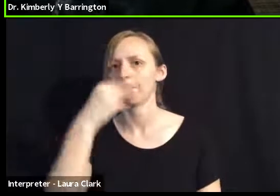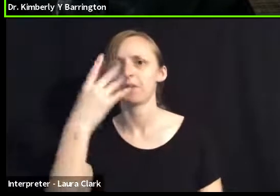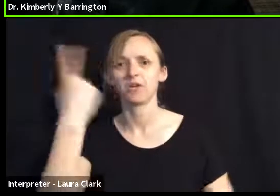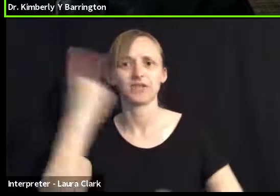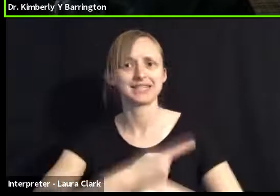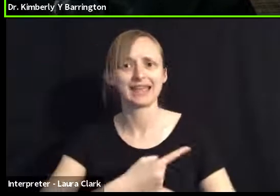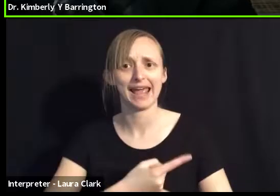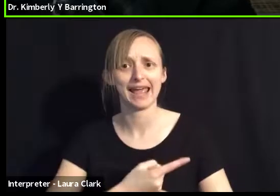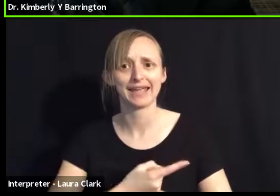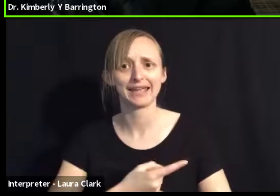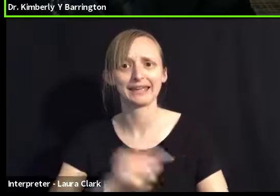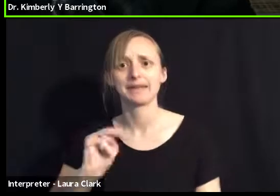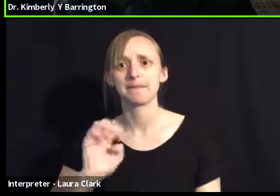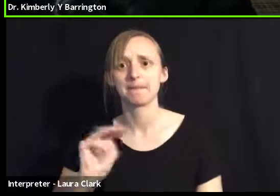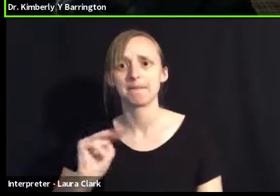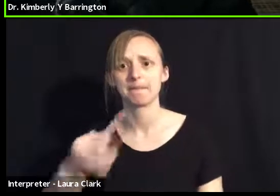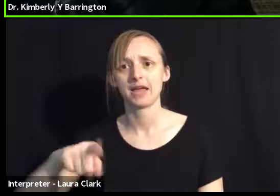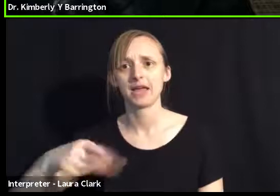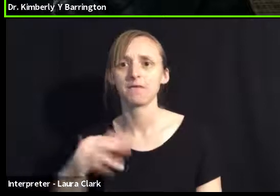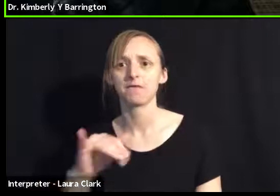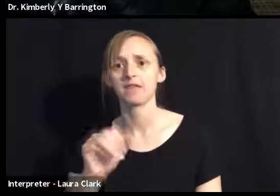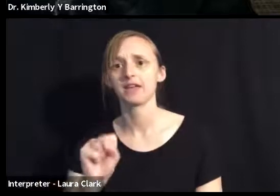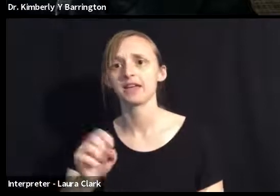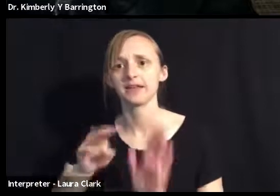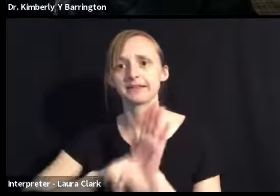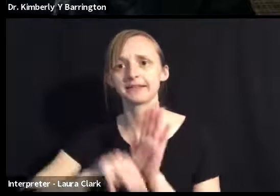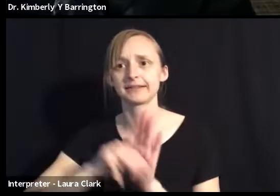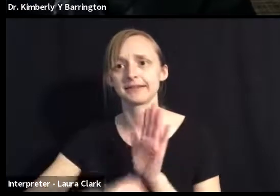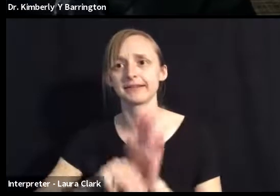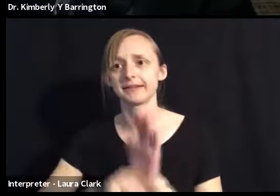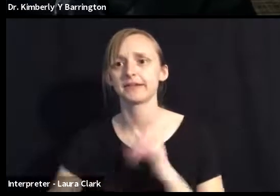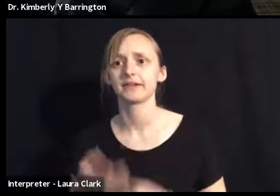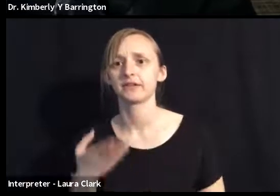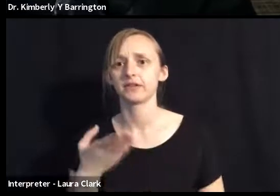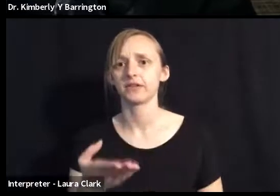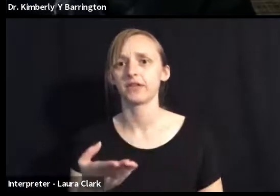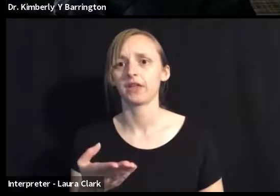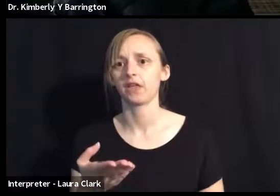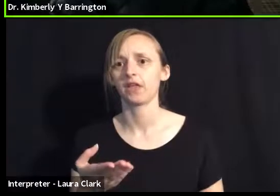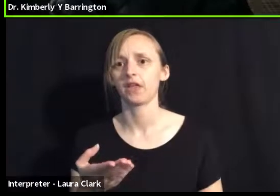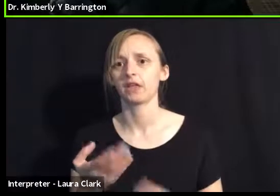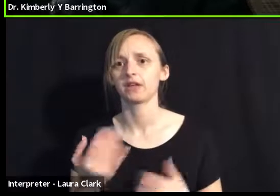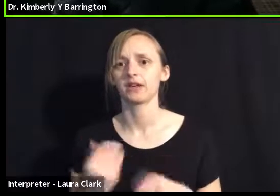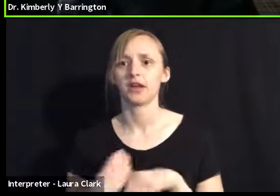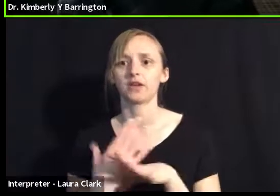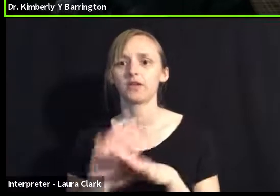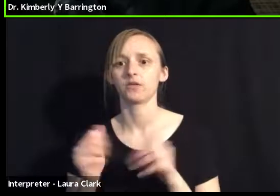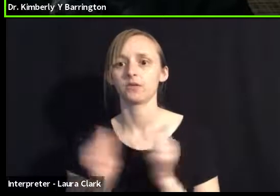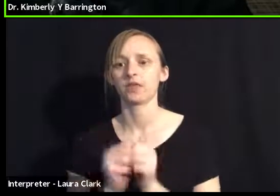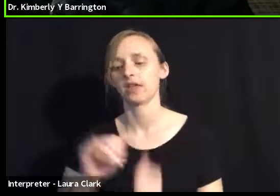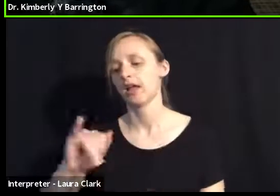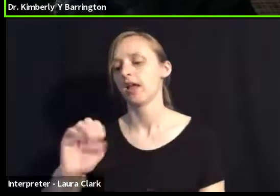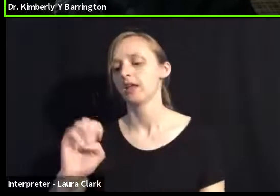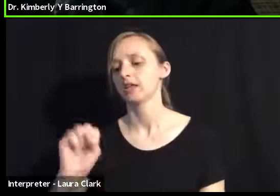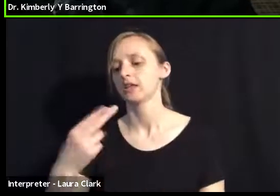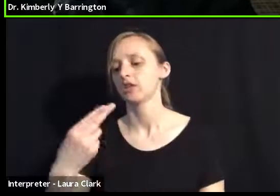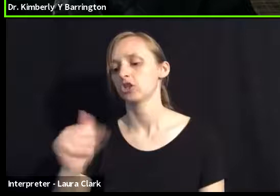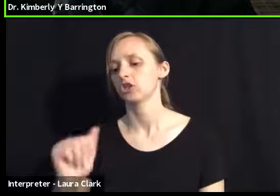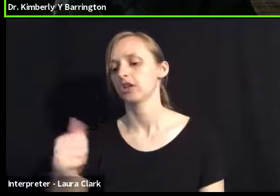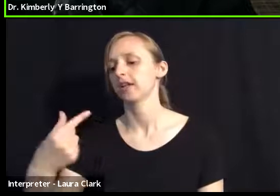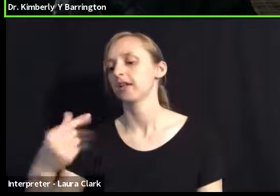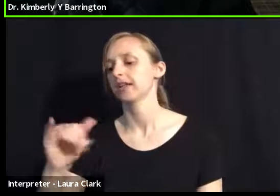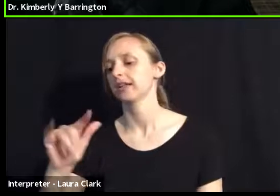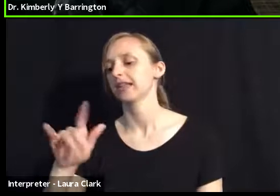there in Memphis. We have been in Memphis on today with Miss Iesha Gilliam,